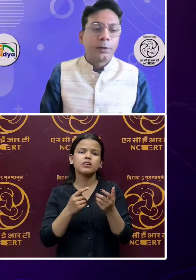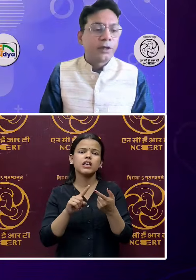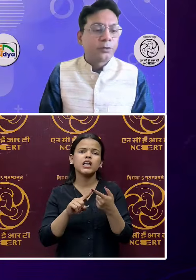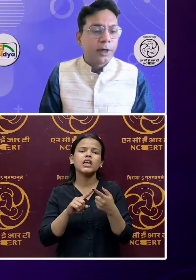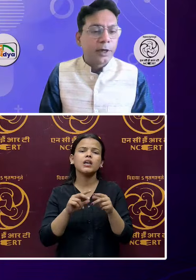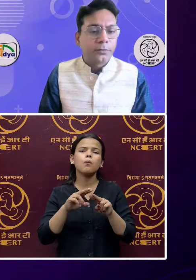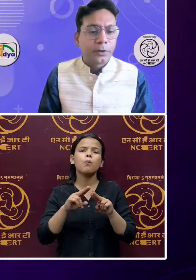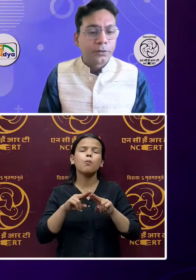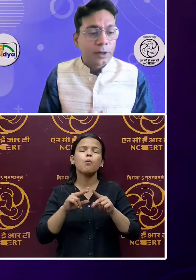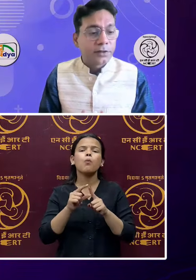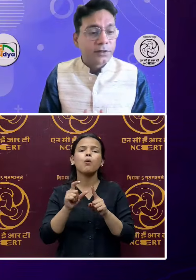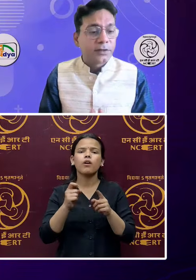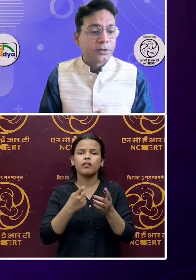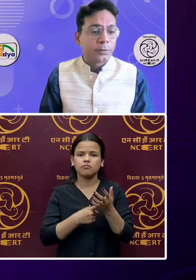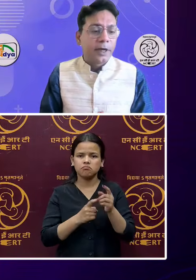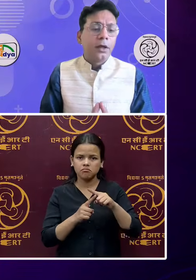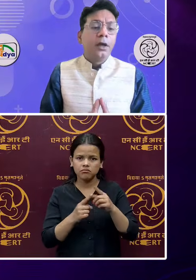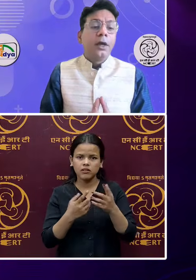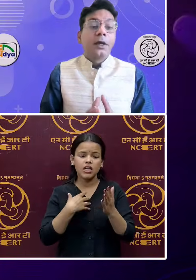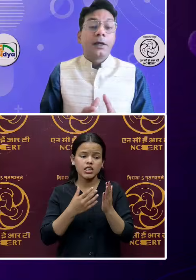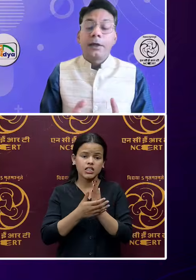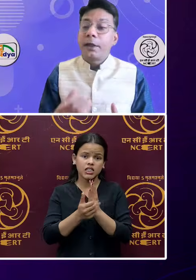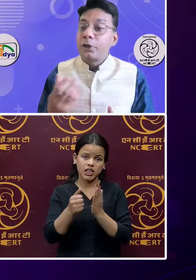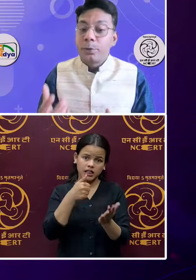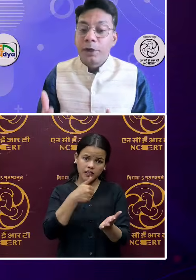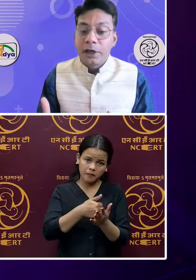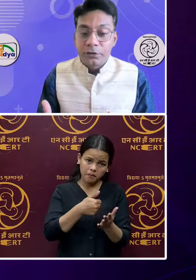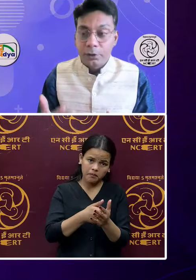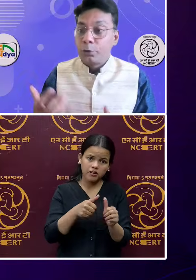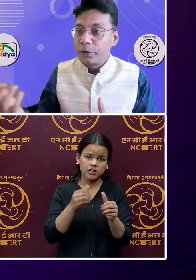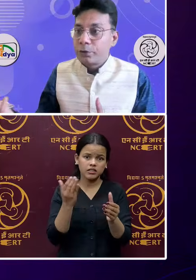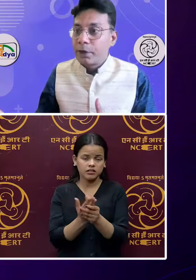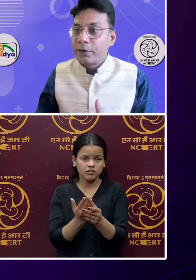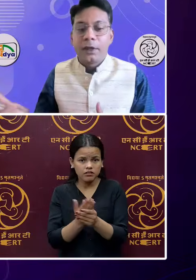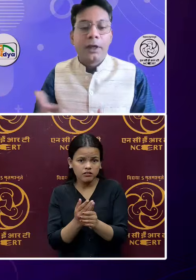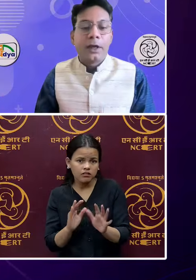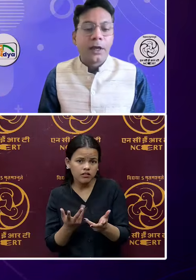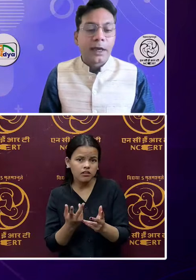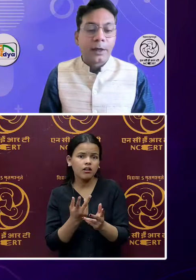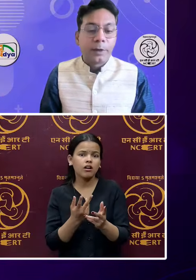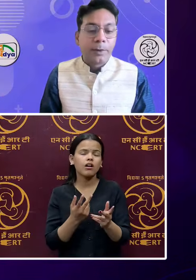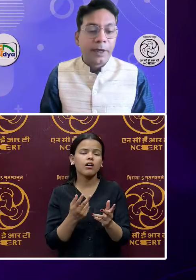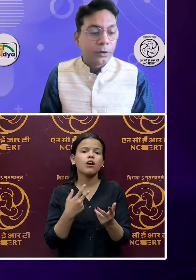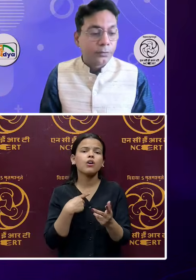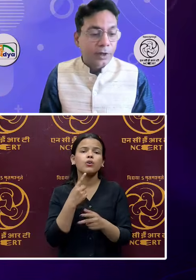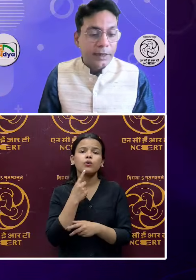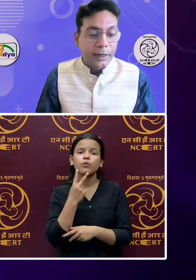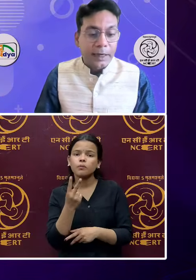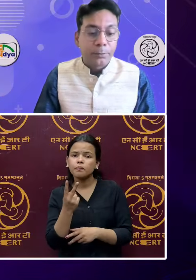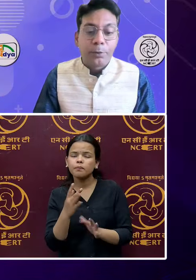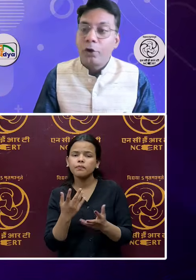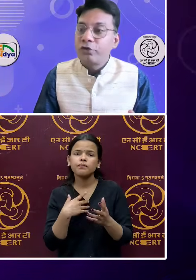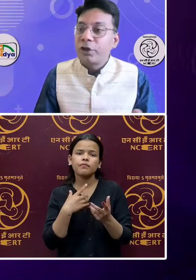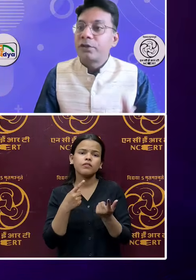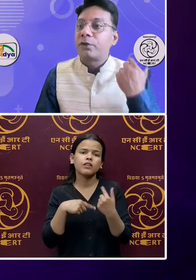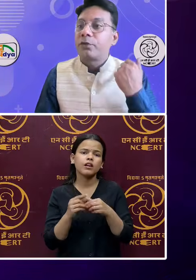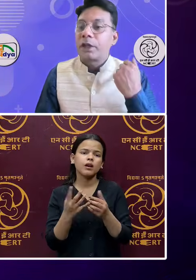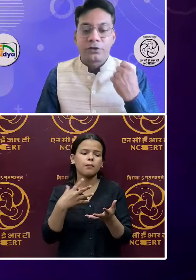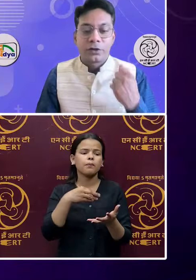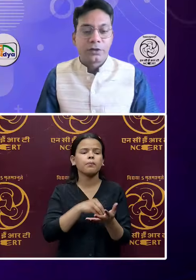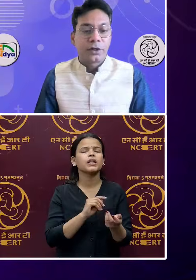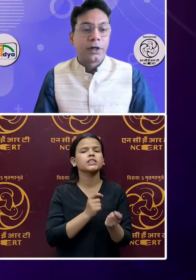e-portfolio, skill-based assessment, credit accumulation, which you are seeing in academic bank of credit, and